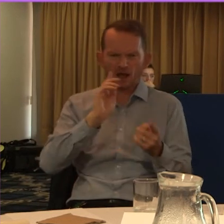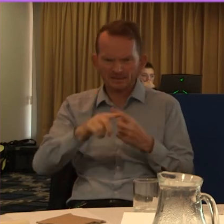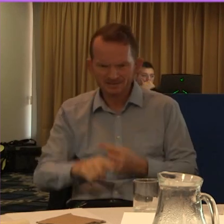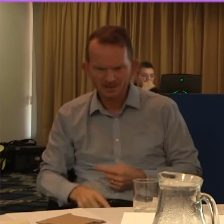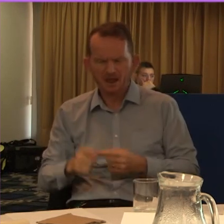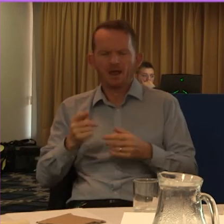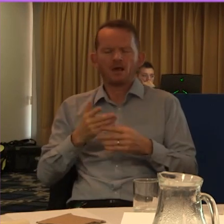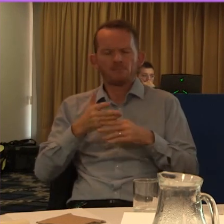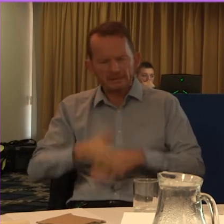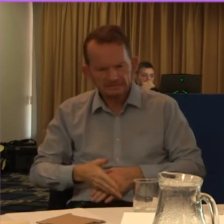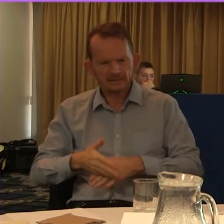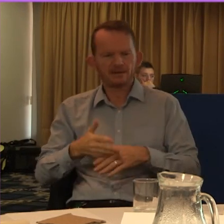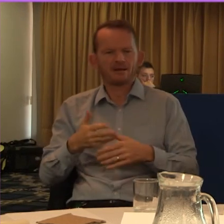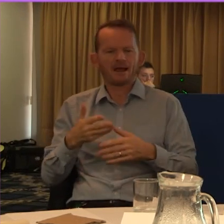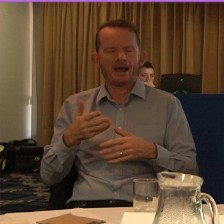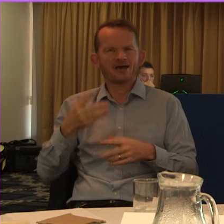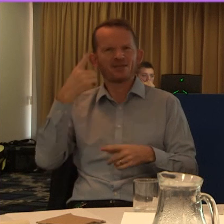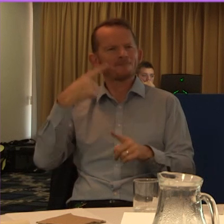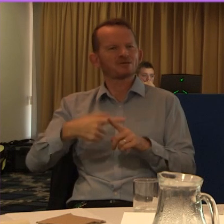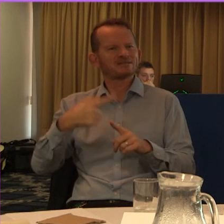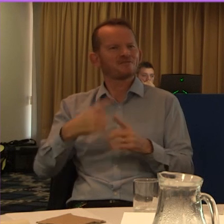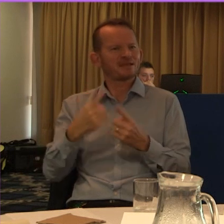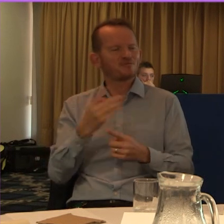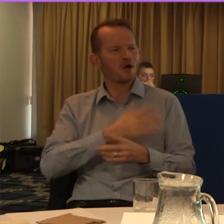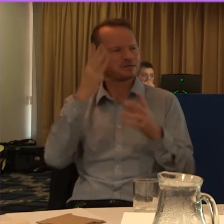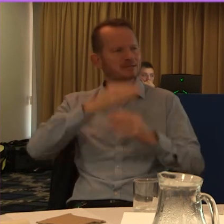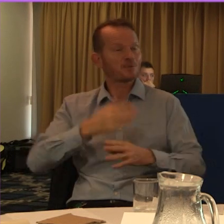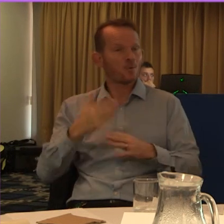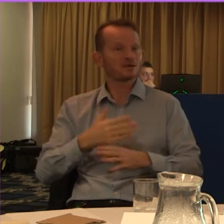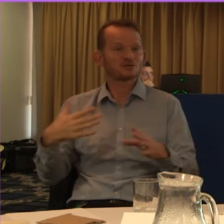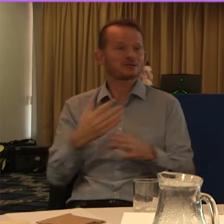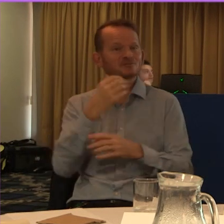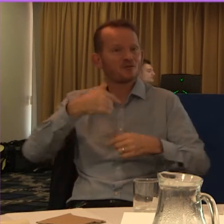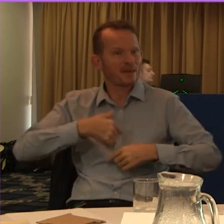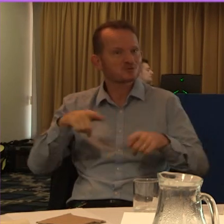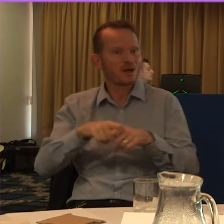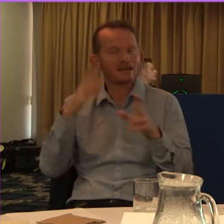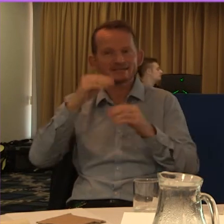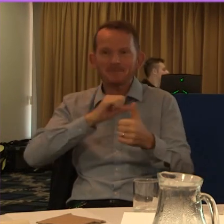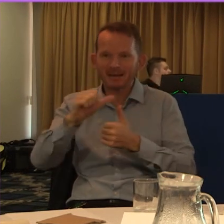most of them. And I'm pleased to report that it does work for me too. So thank you very much.